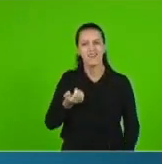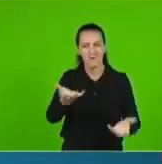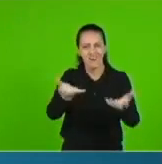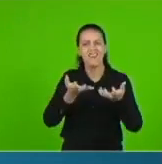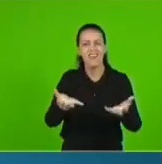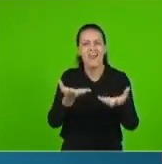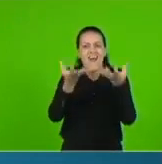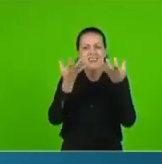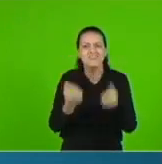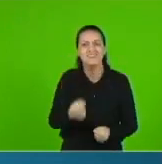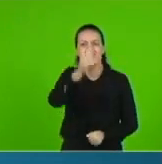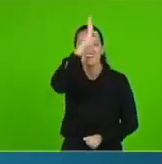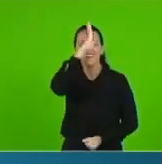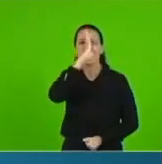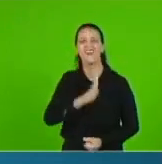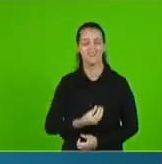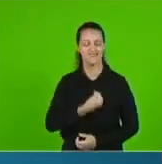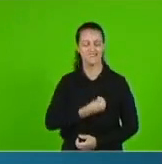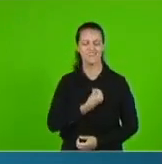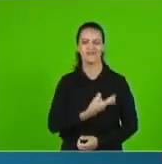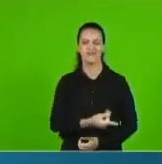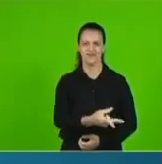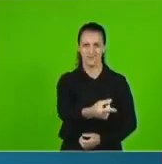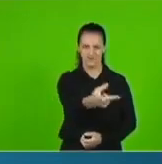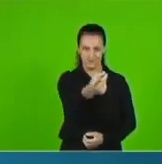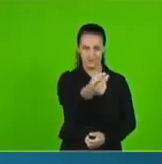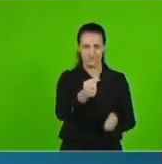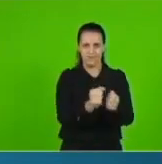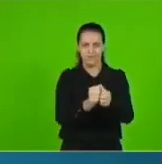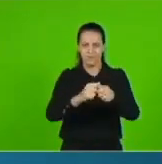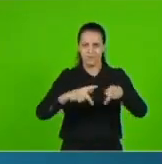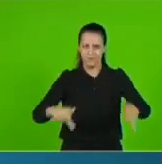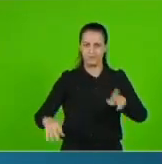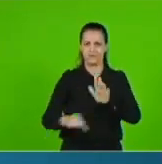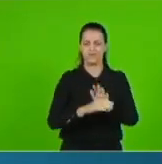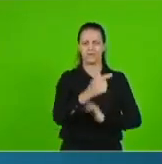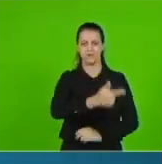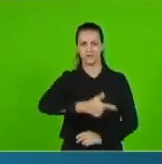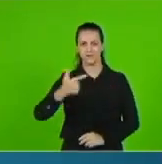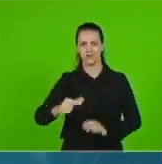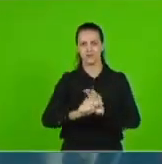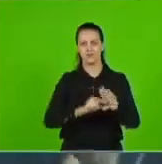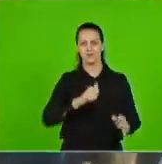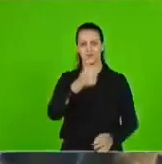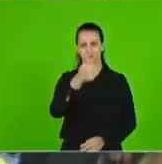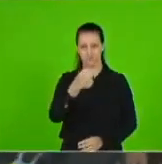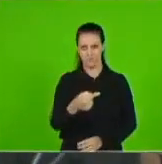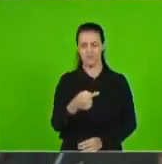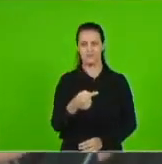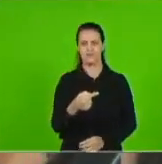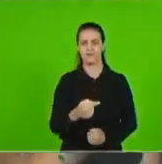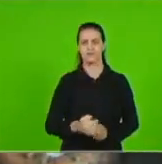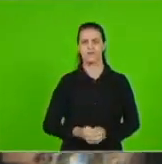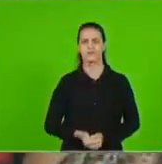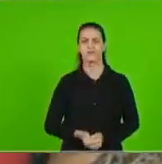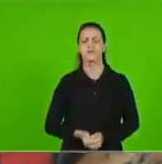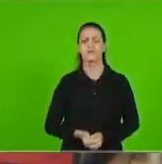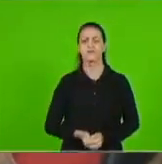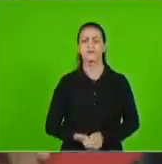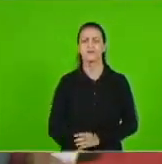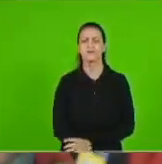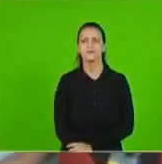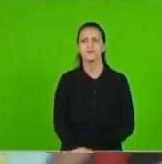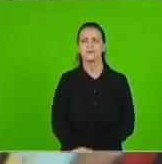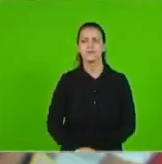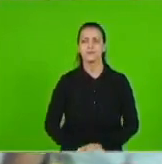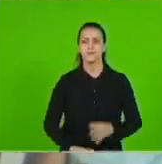come. Say, come. And whoever wants may take from the water of living take